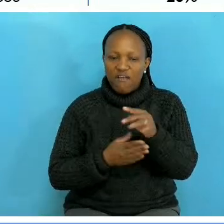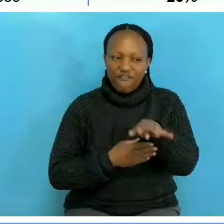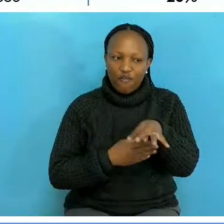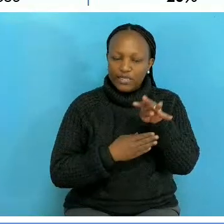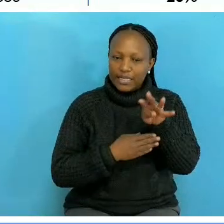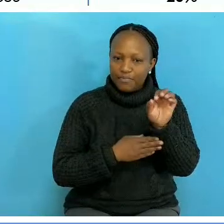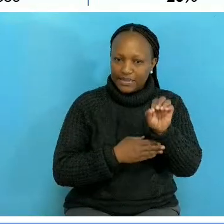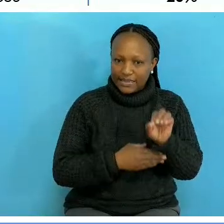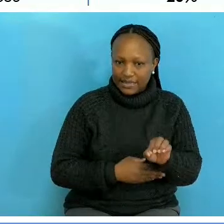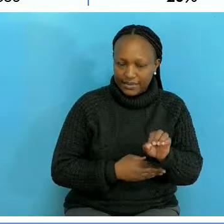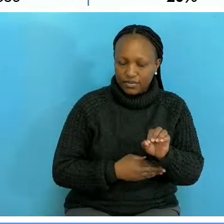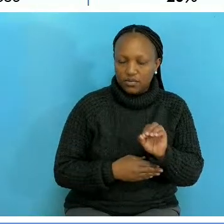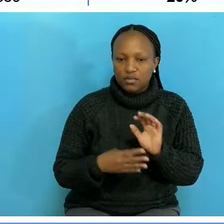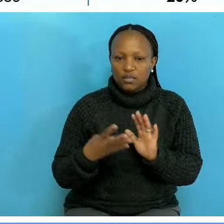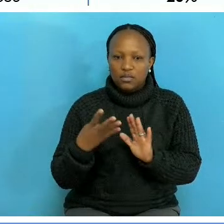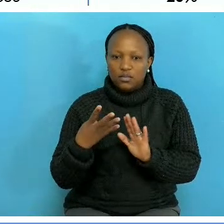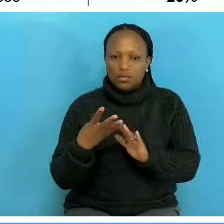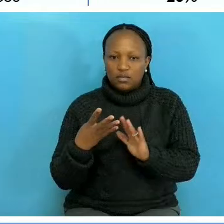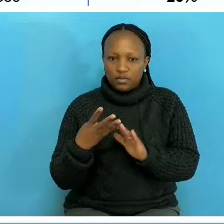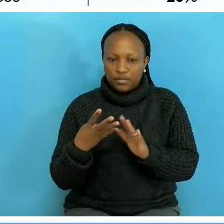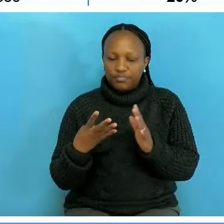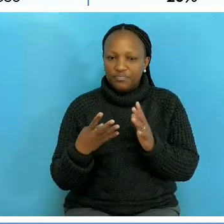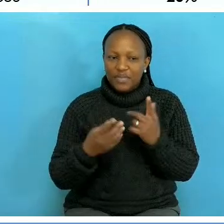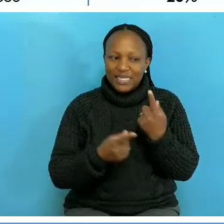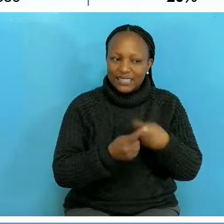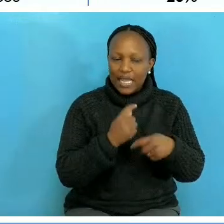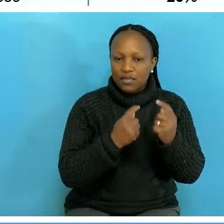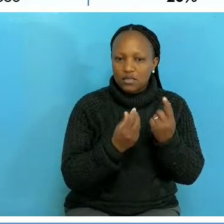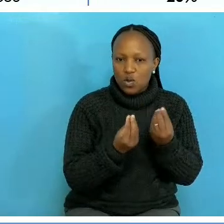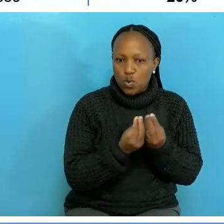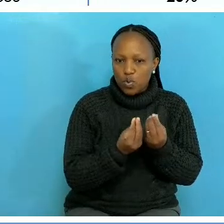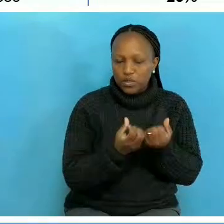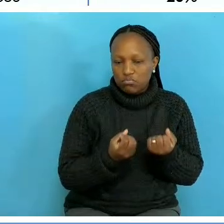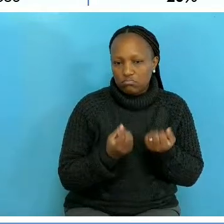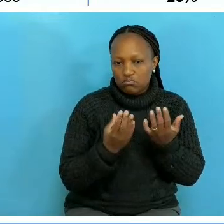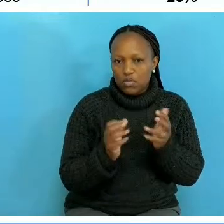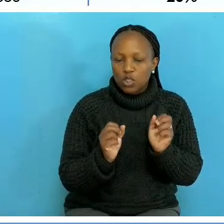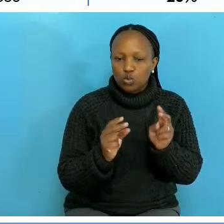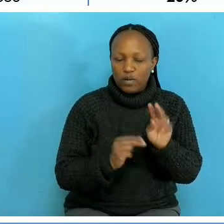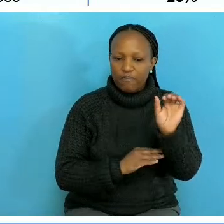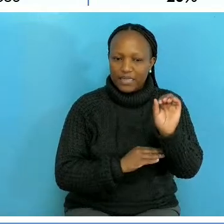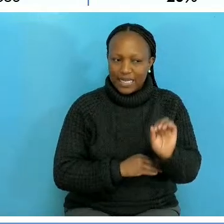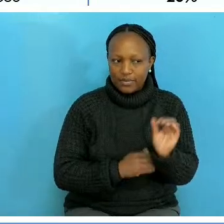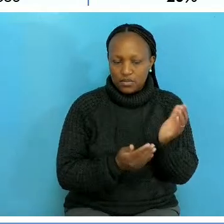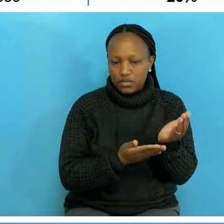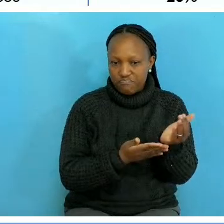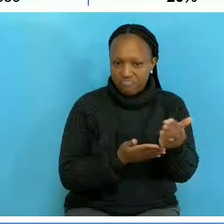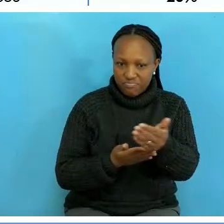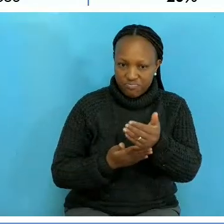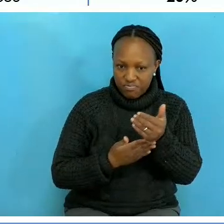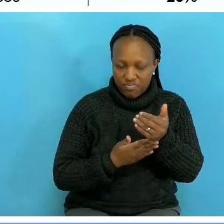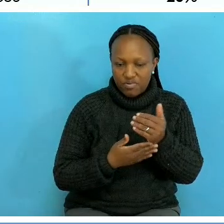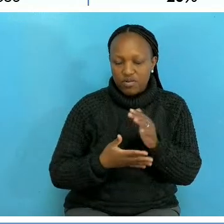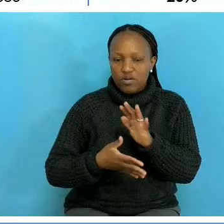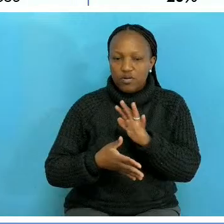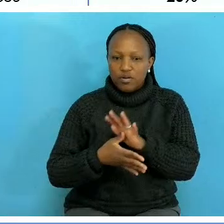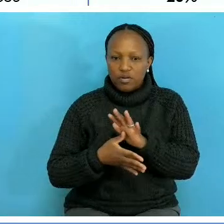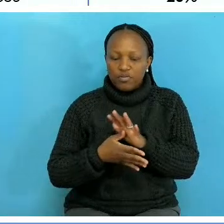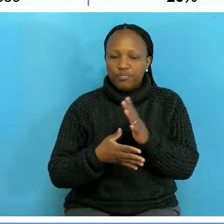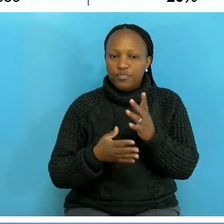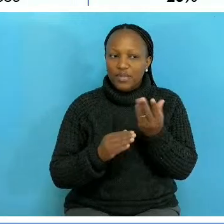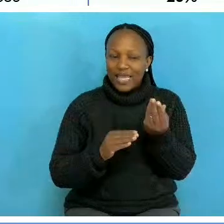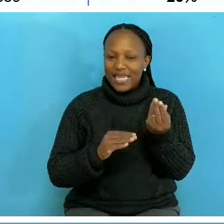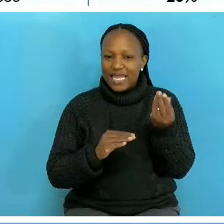14%, and for sales of goods and services, 12%, and interest, dividends,